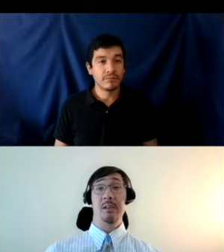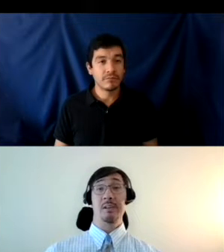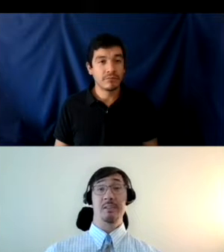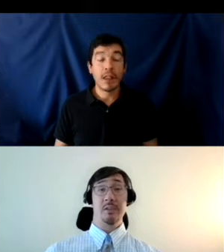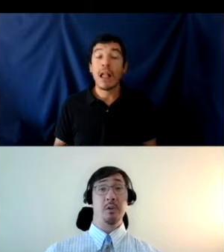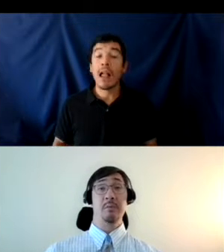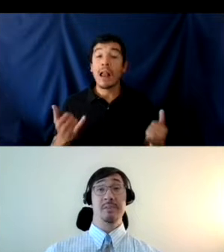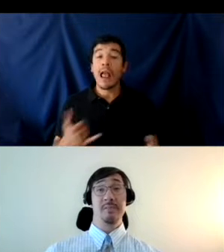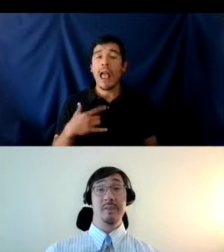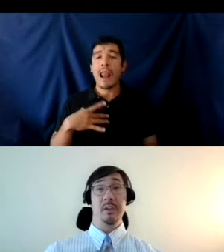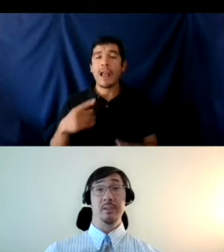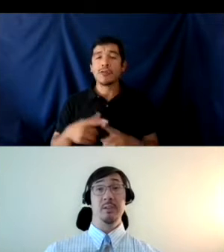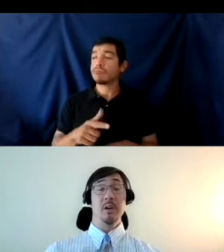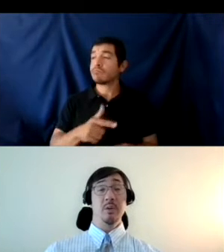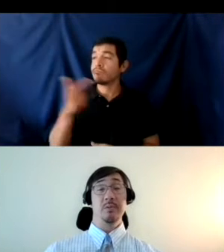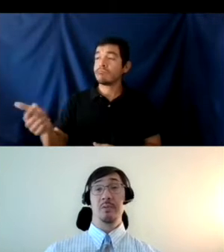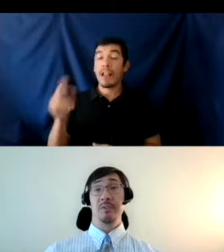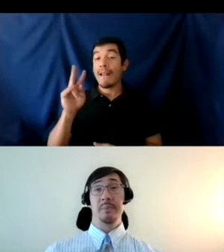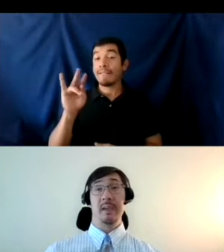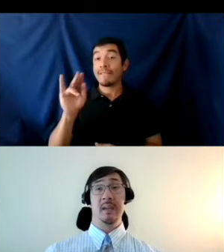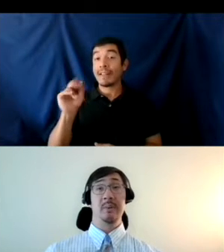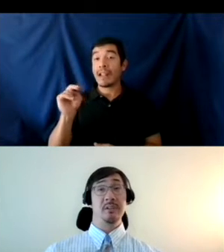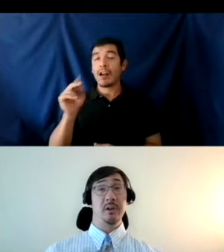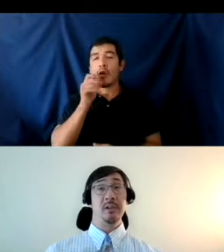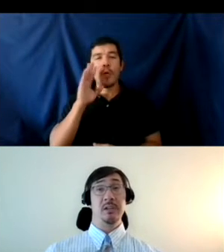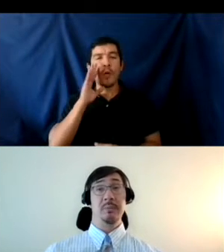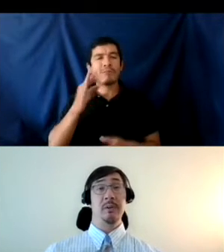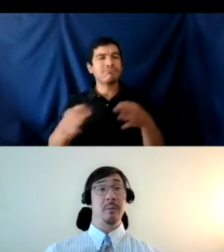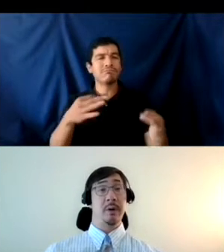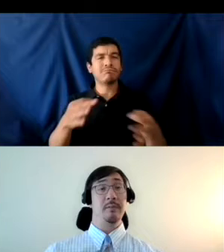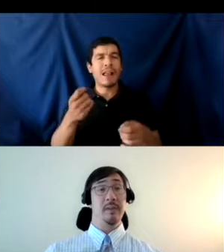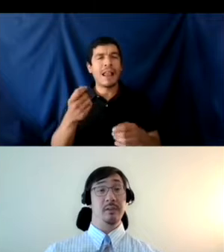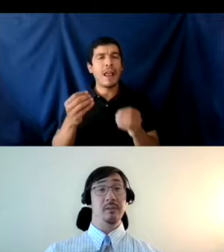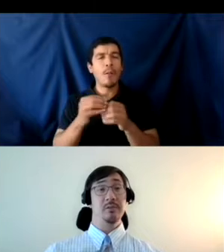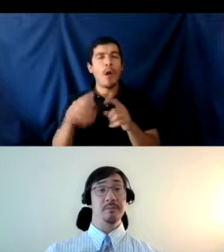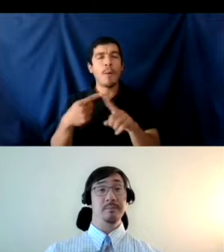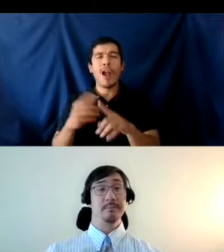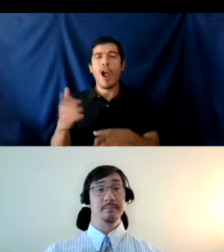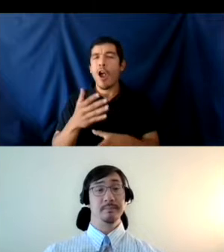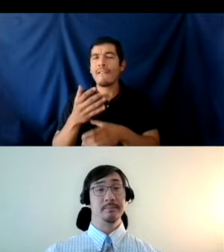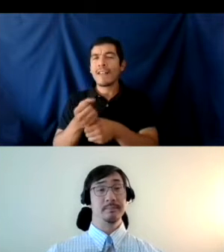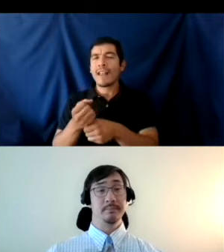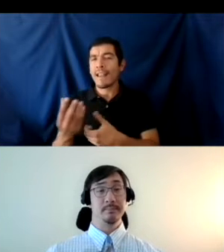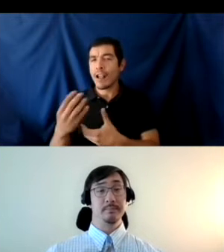Now I'd like to turn it over to Vivian, who is going to begin by talking a little bit about our faith inclusion.